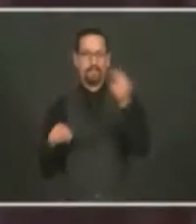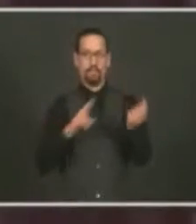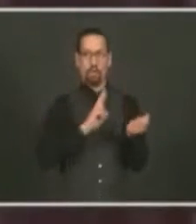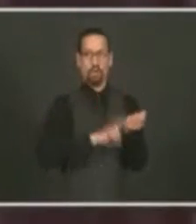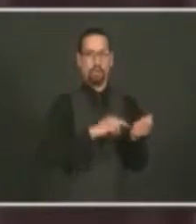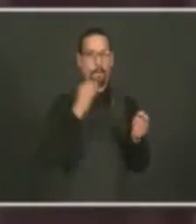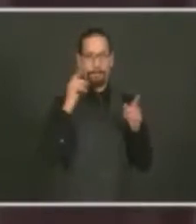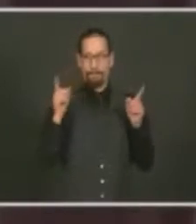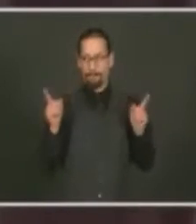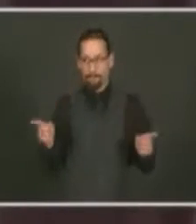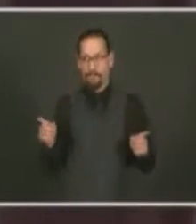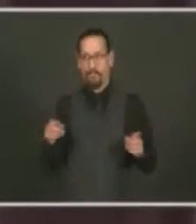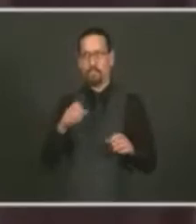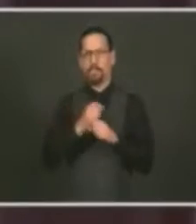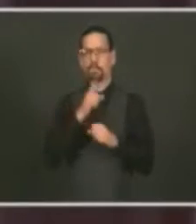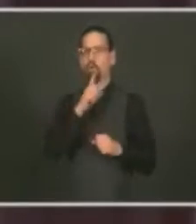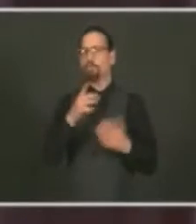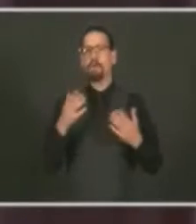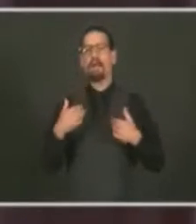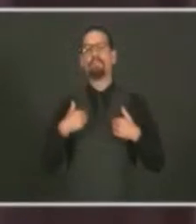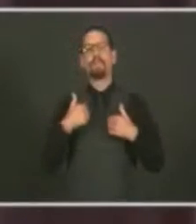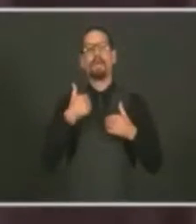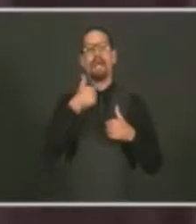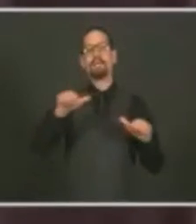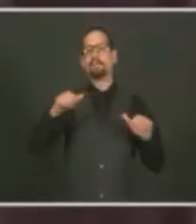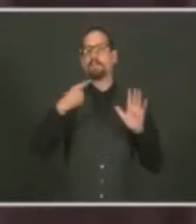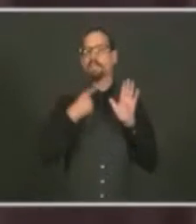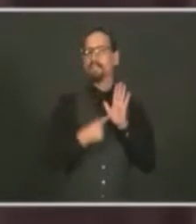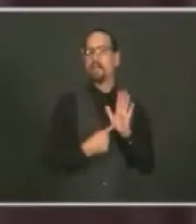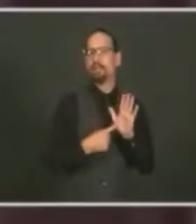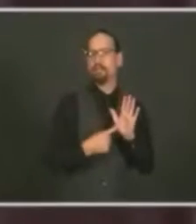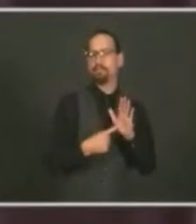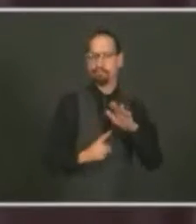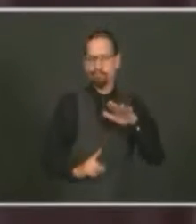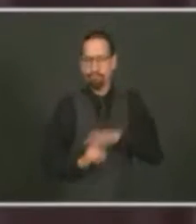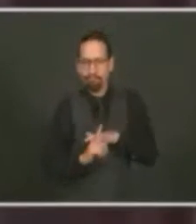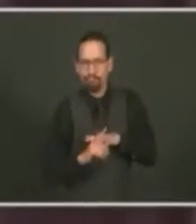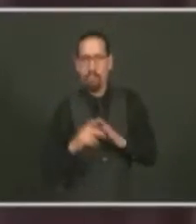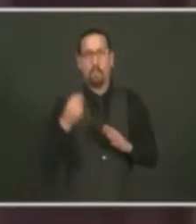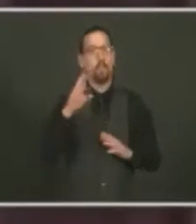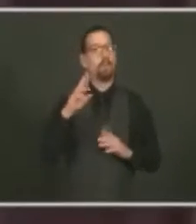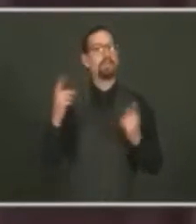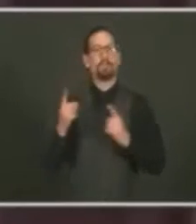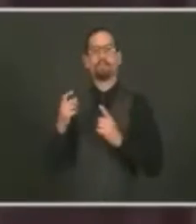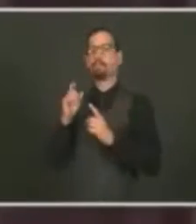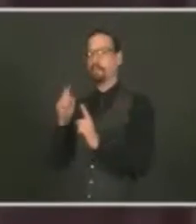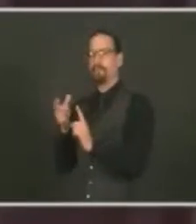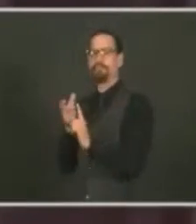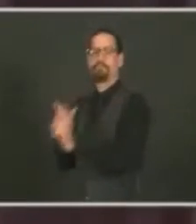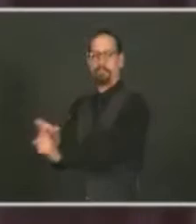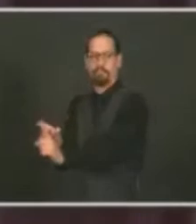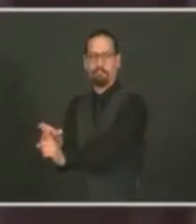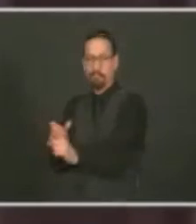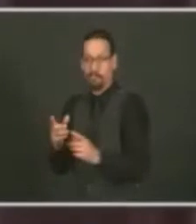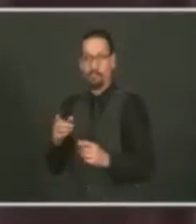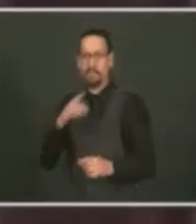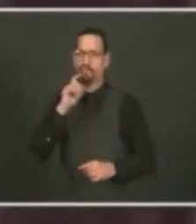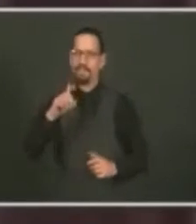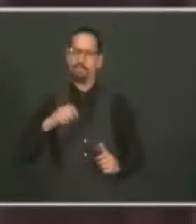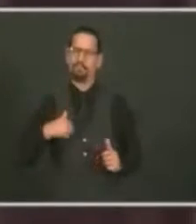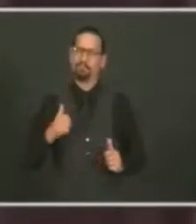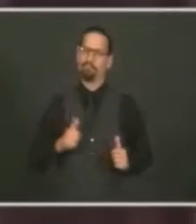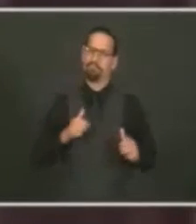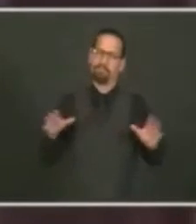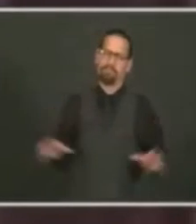people who have symptoms are isolated appropriately and even more aggressively than what happens in other facilities.